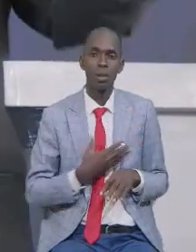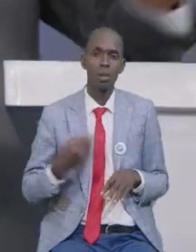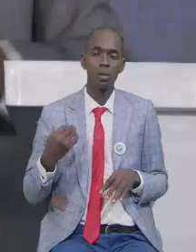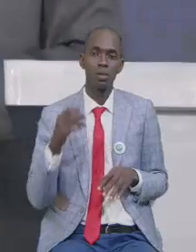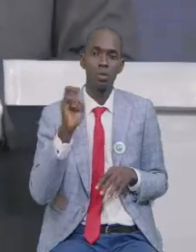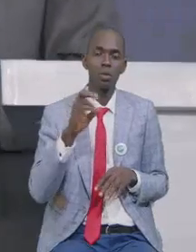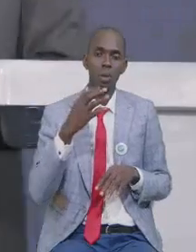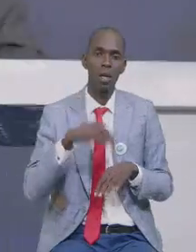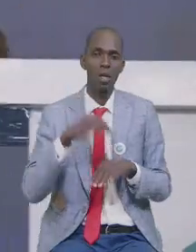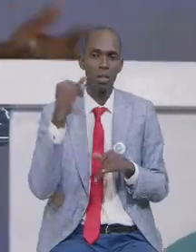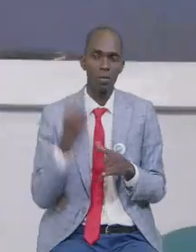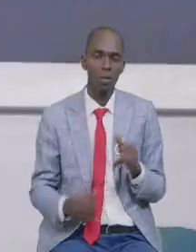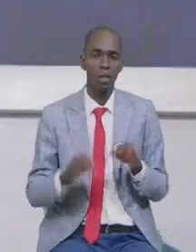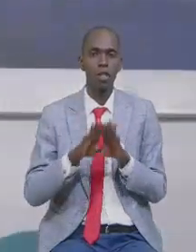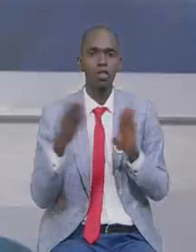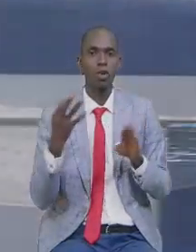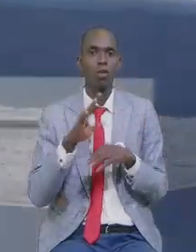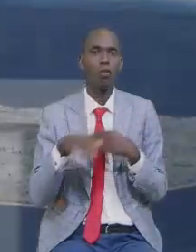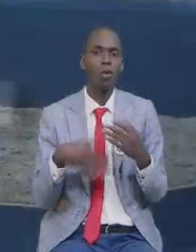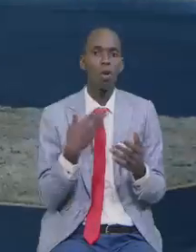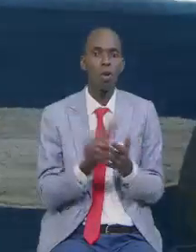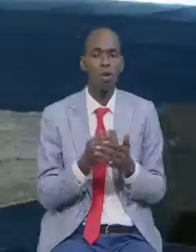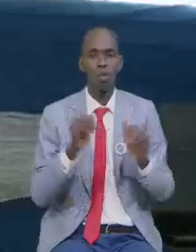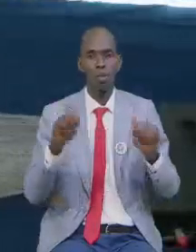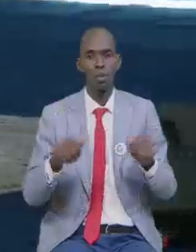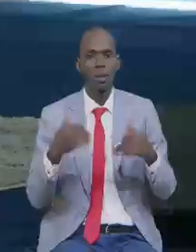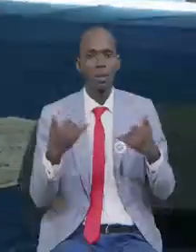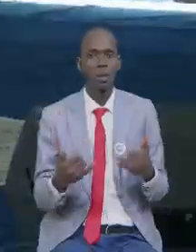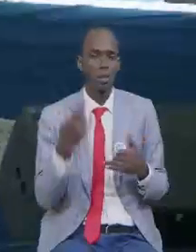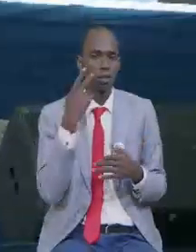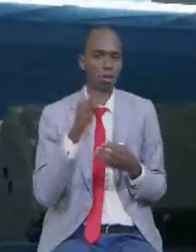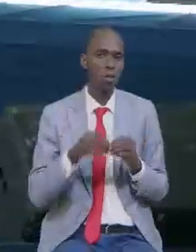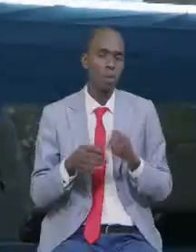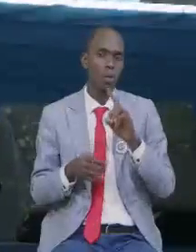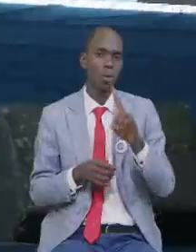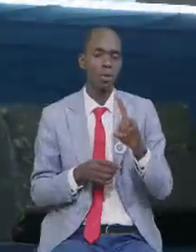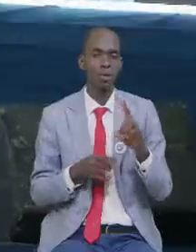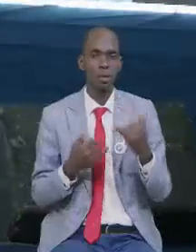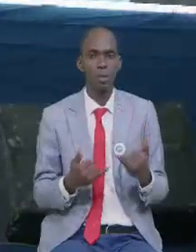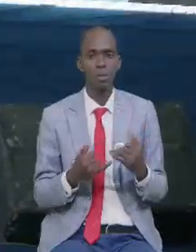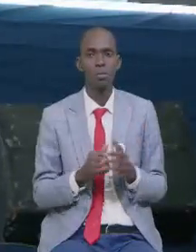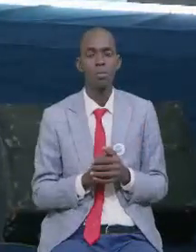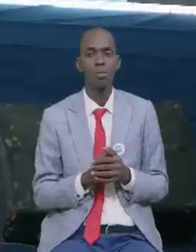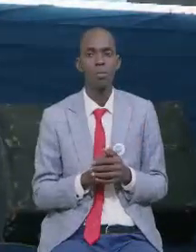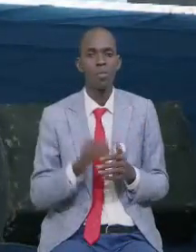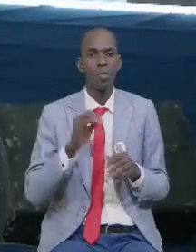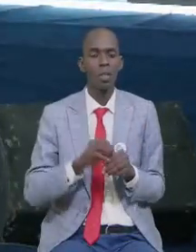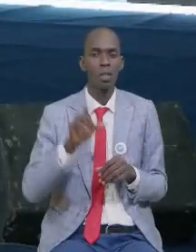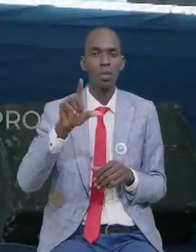door of all possibilities. Let's look at number one briefly. Number one, it's in Luke